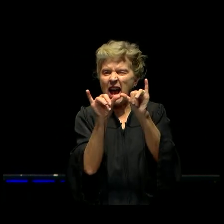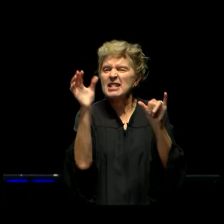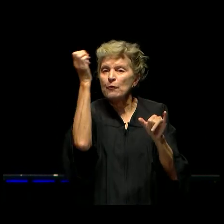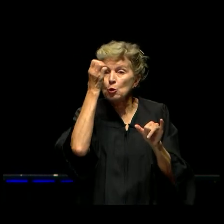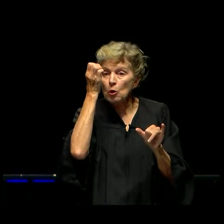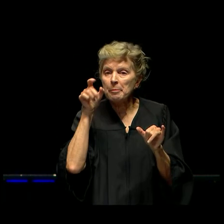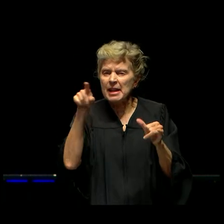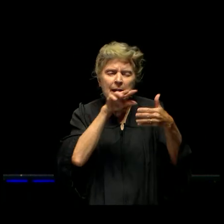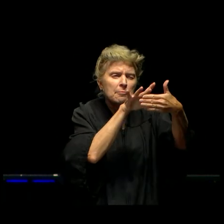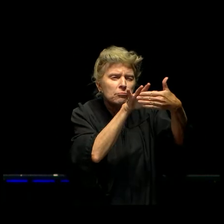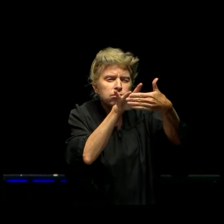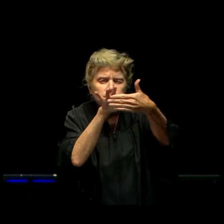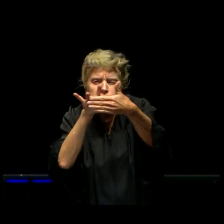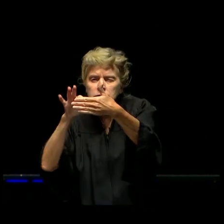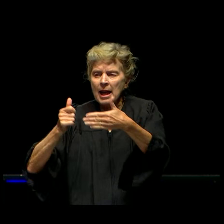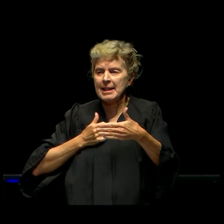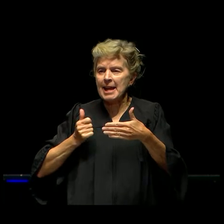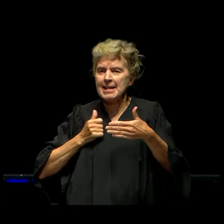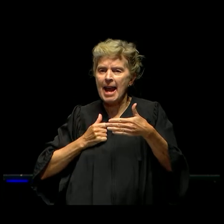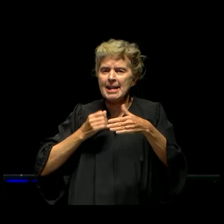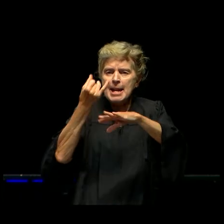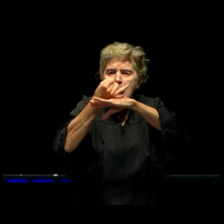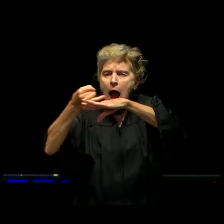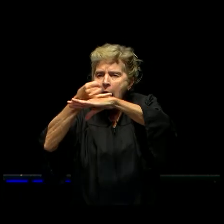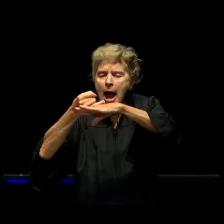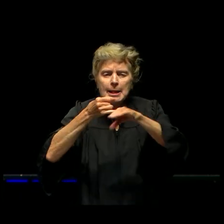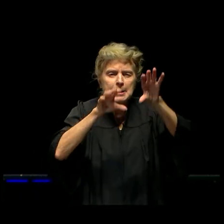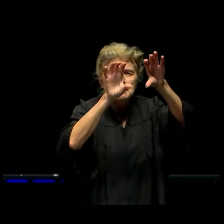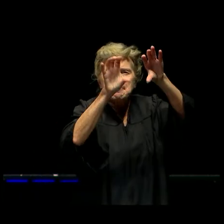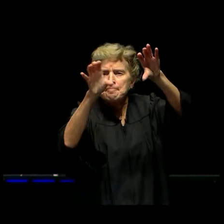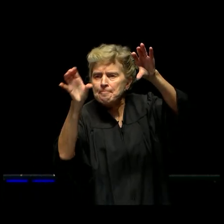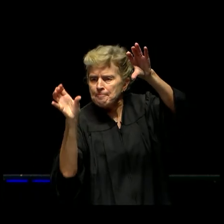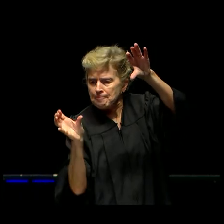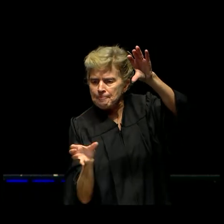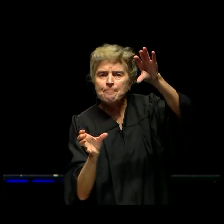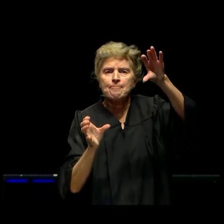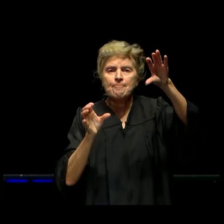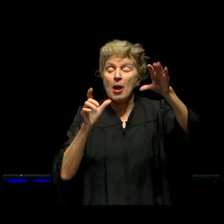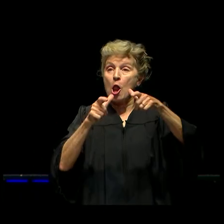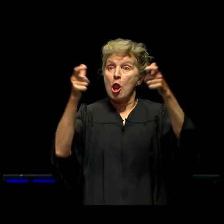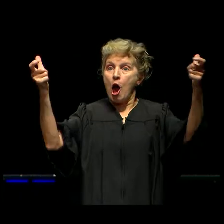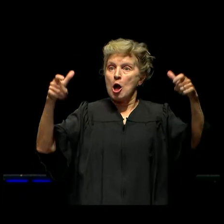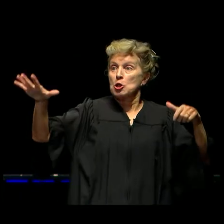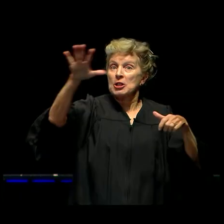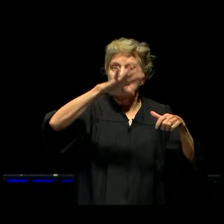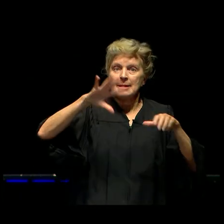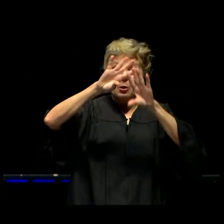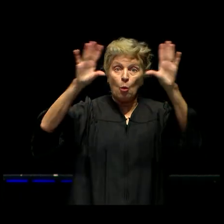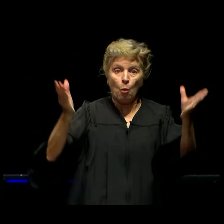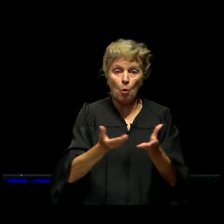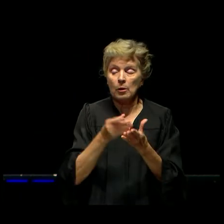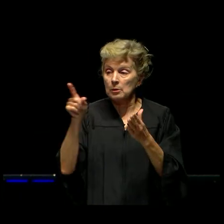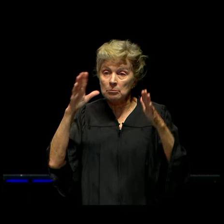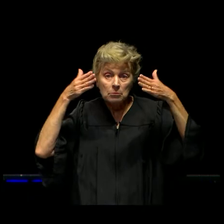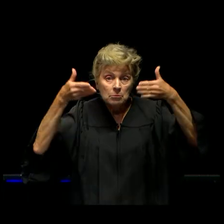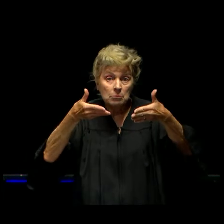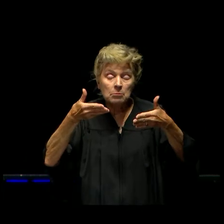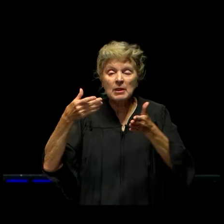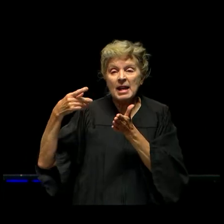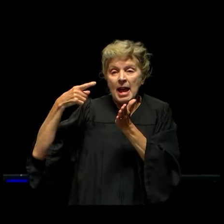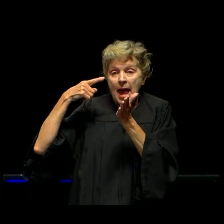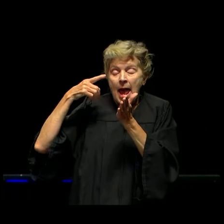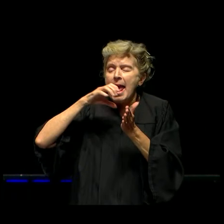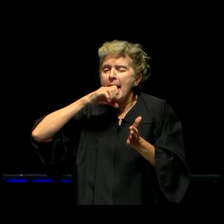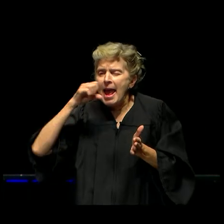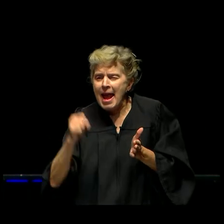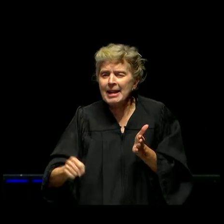Canadian Arctic Archipelago, the largest expanse of Arctic territory on the planet. His work has largely focused on the history of ancient ice sheets